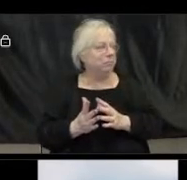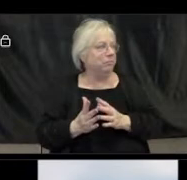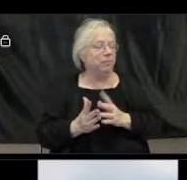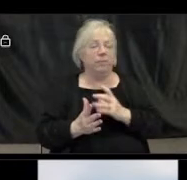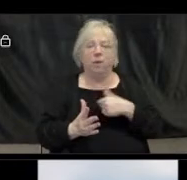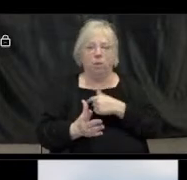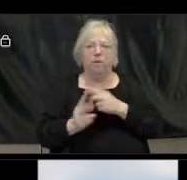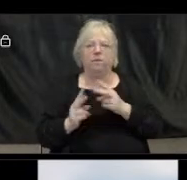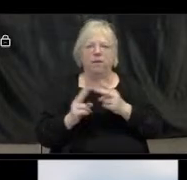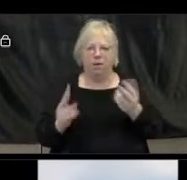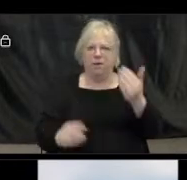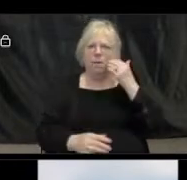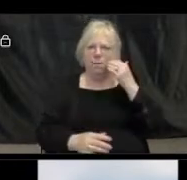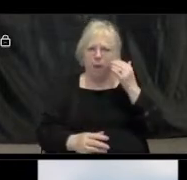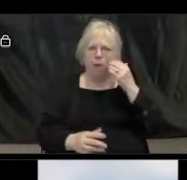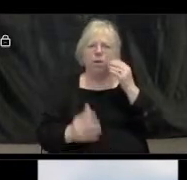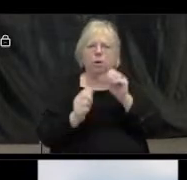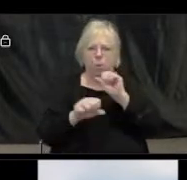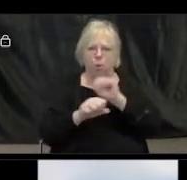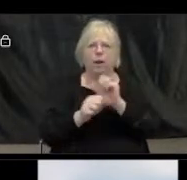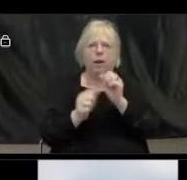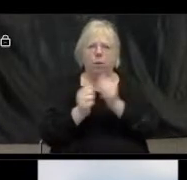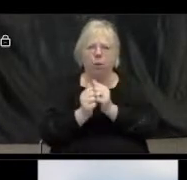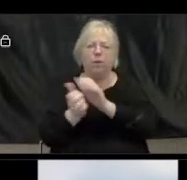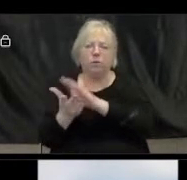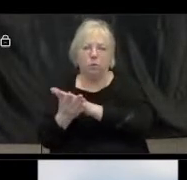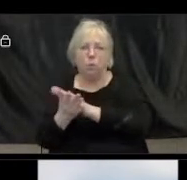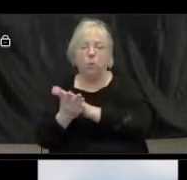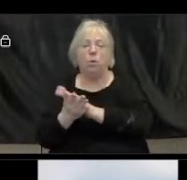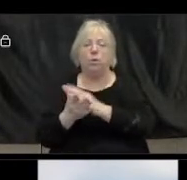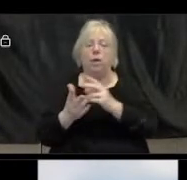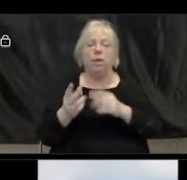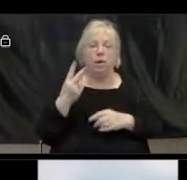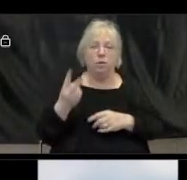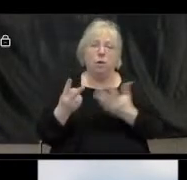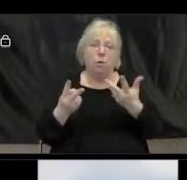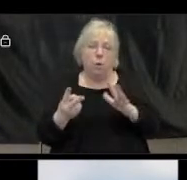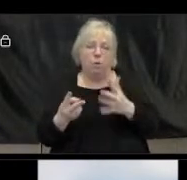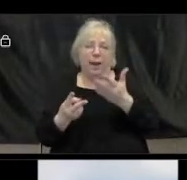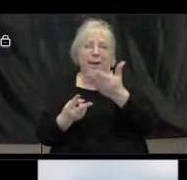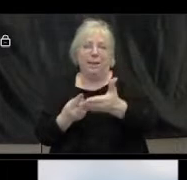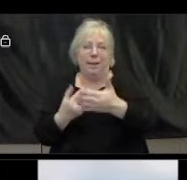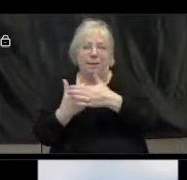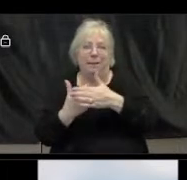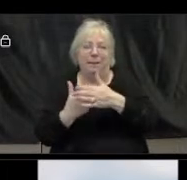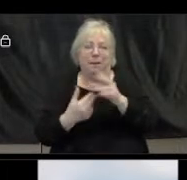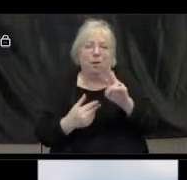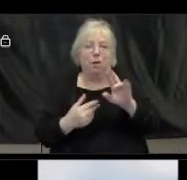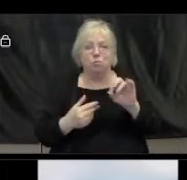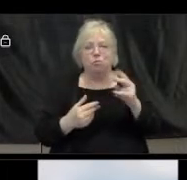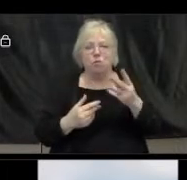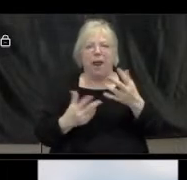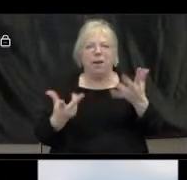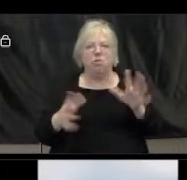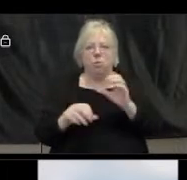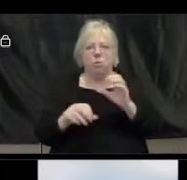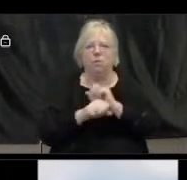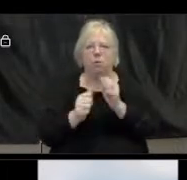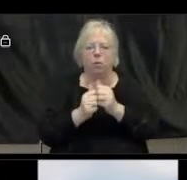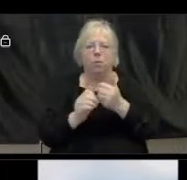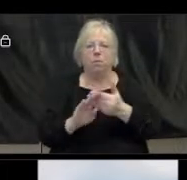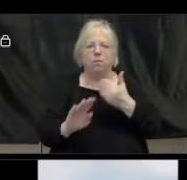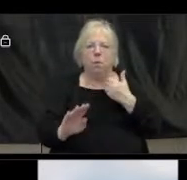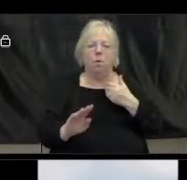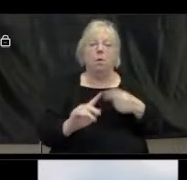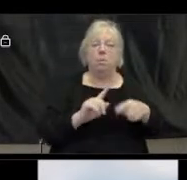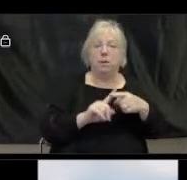very familiar working with schools. We've worked with 2 of them that are located at the ranch now. Plus there is an